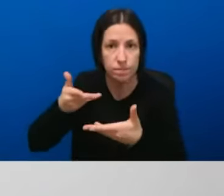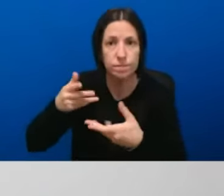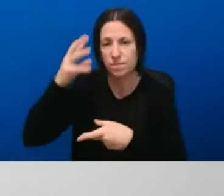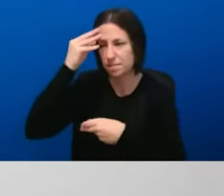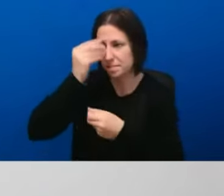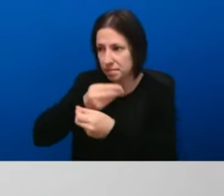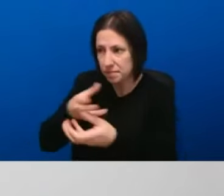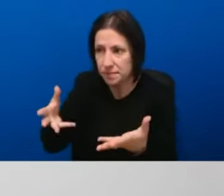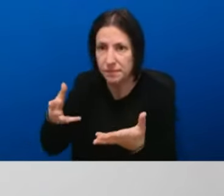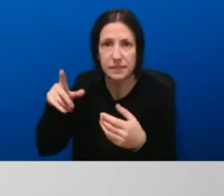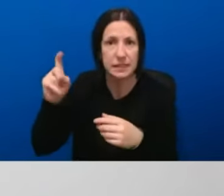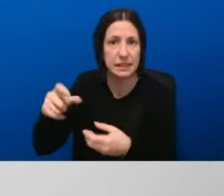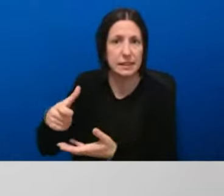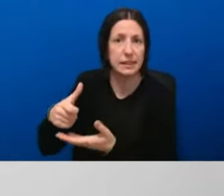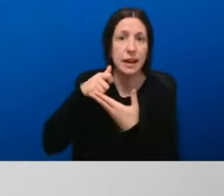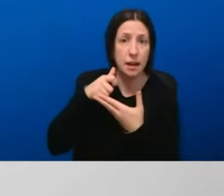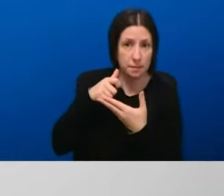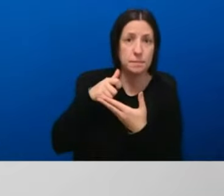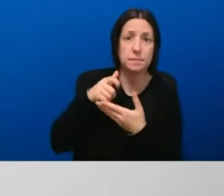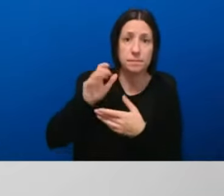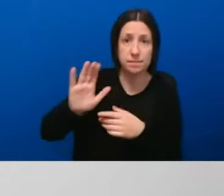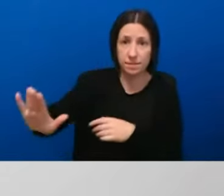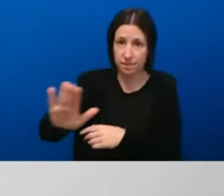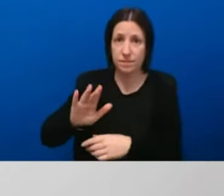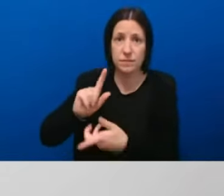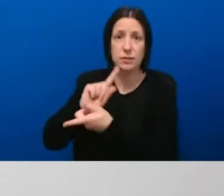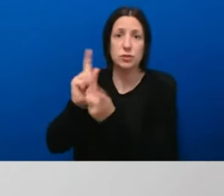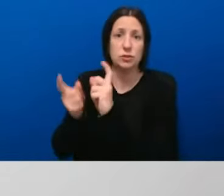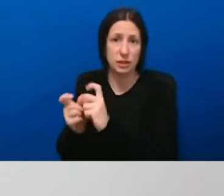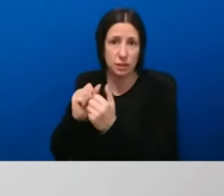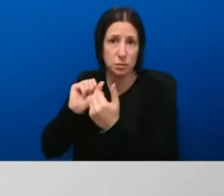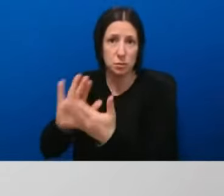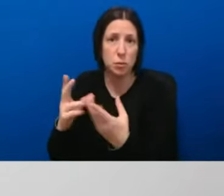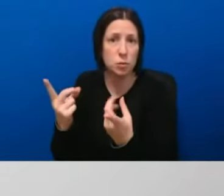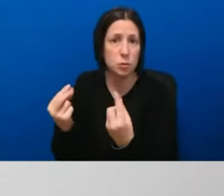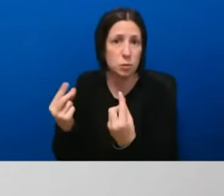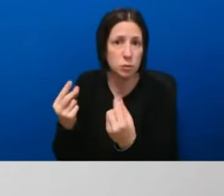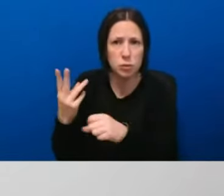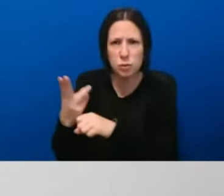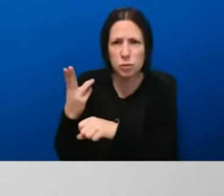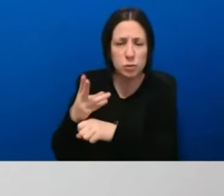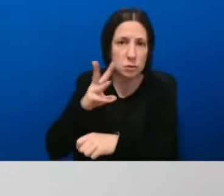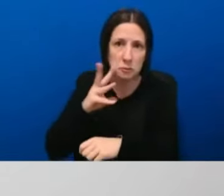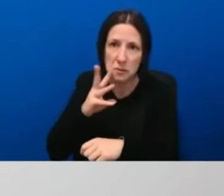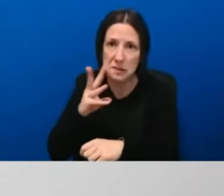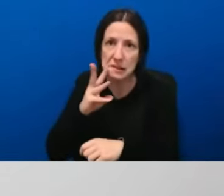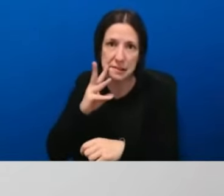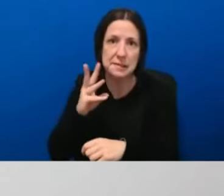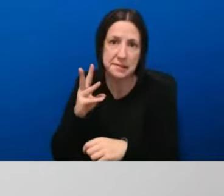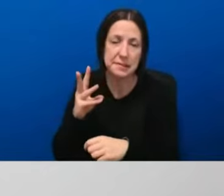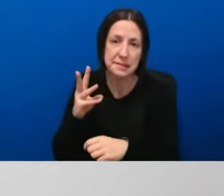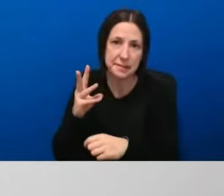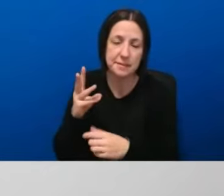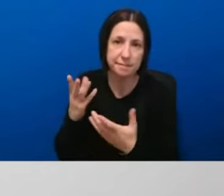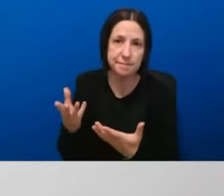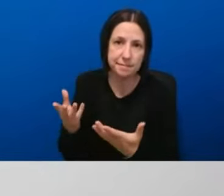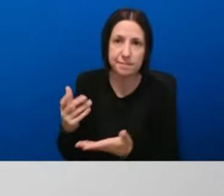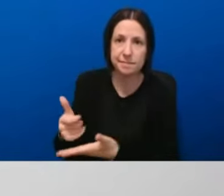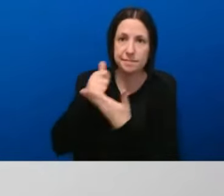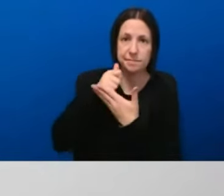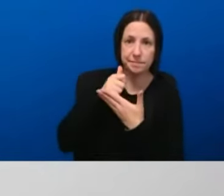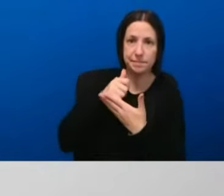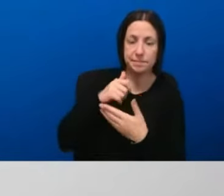monitoring the systems that we have in place, but also with some of that behavioral change in regards to how we view and utilize